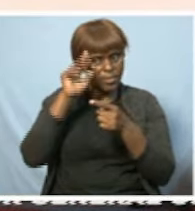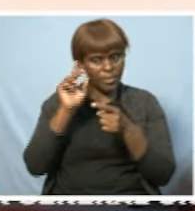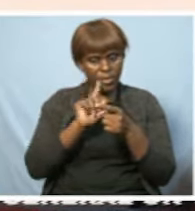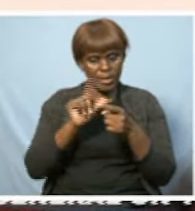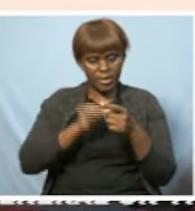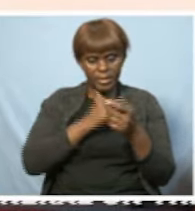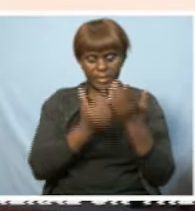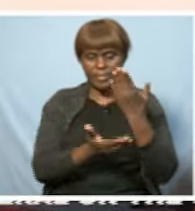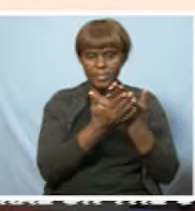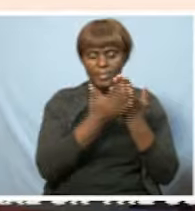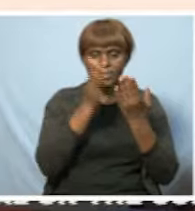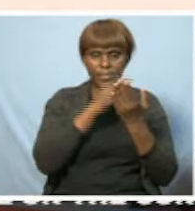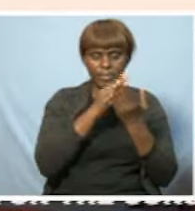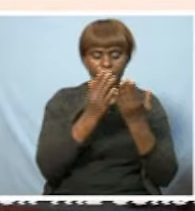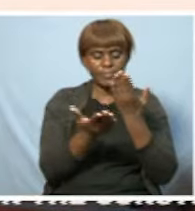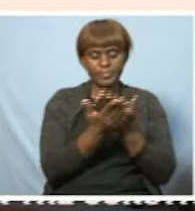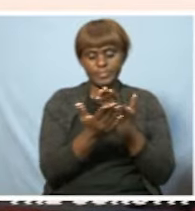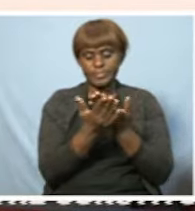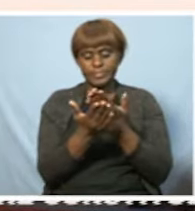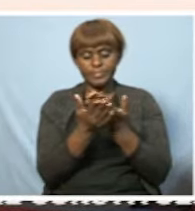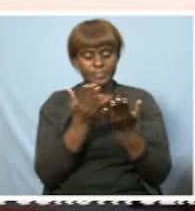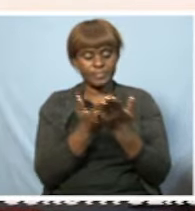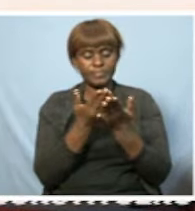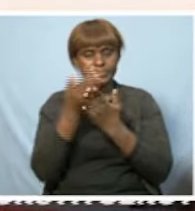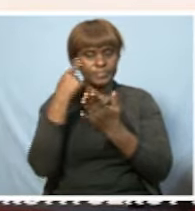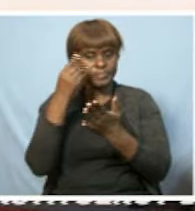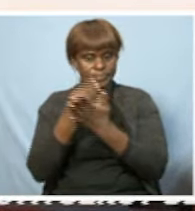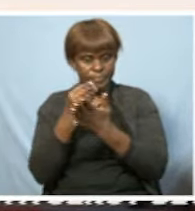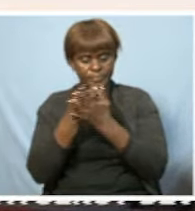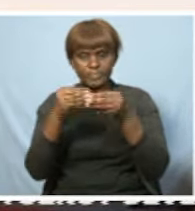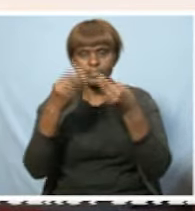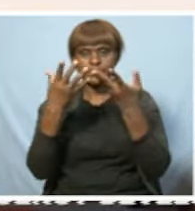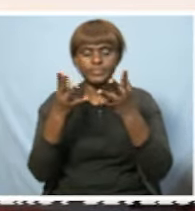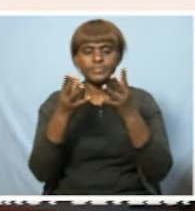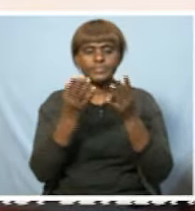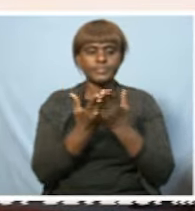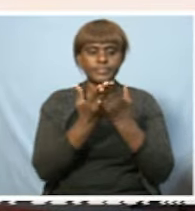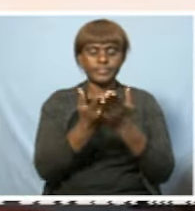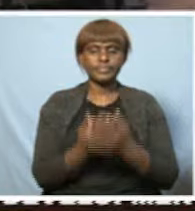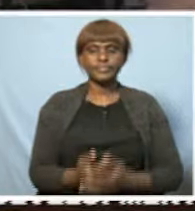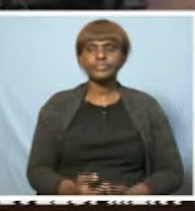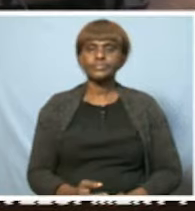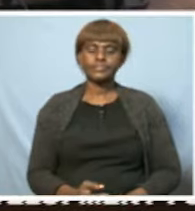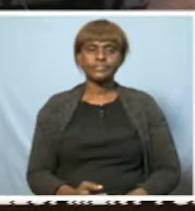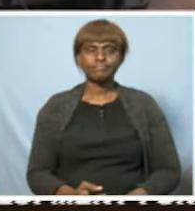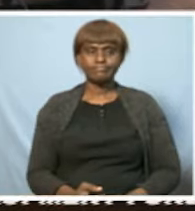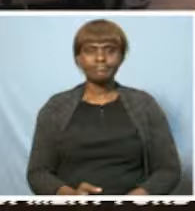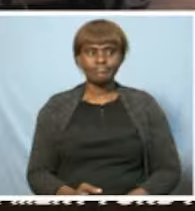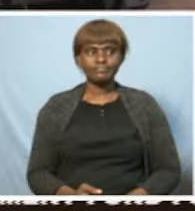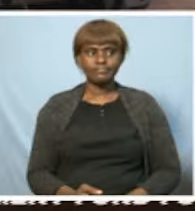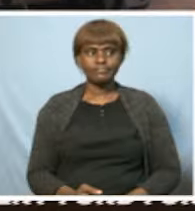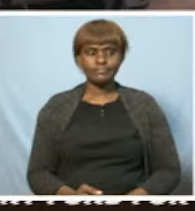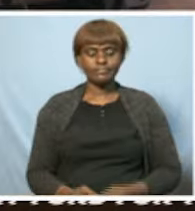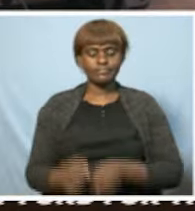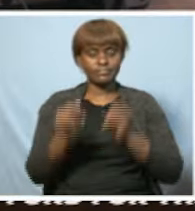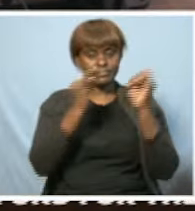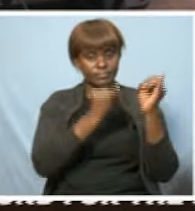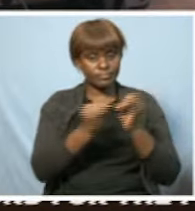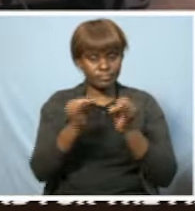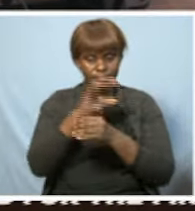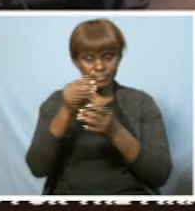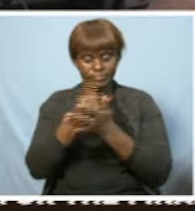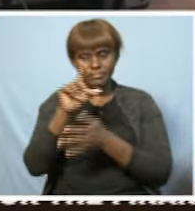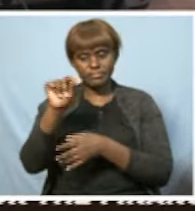attached the necessary documentation for funding to be released. I submit. Have you implemented all